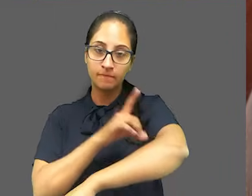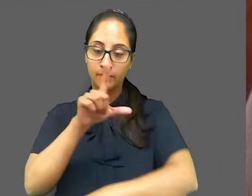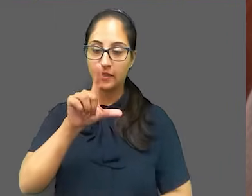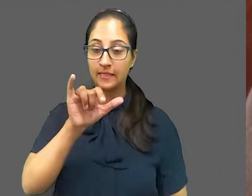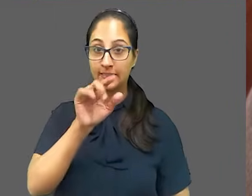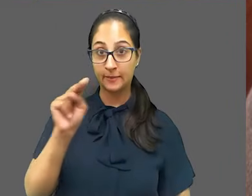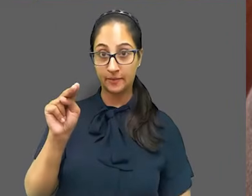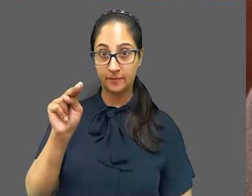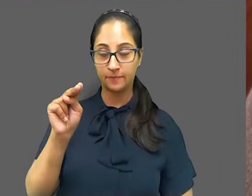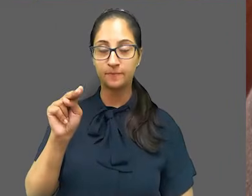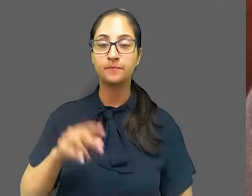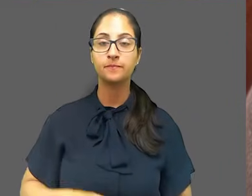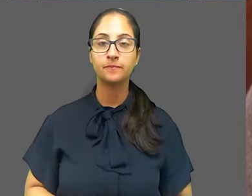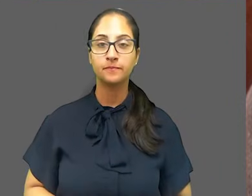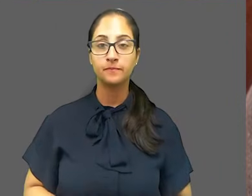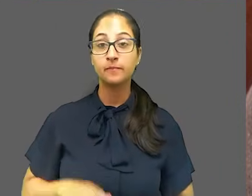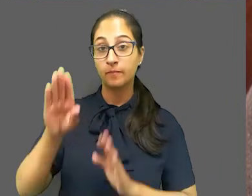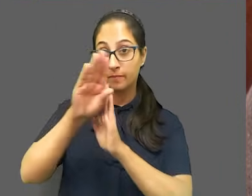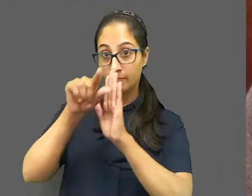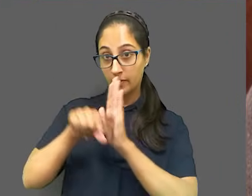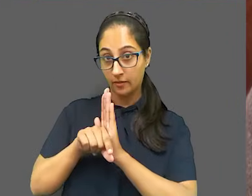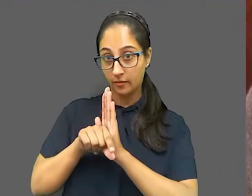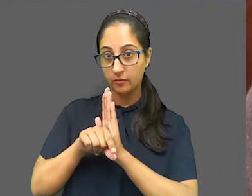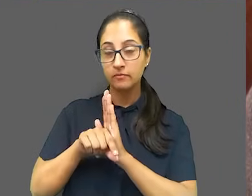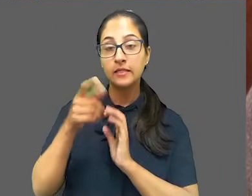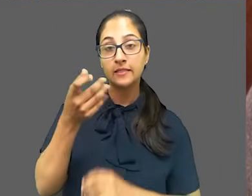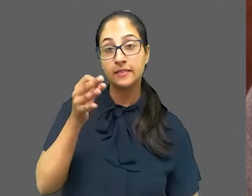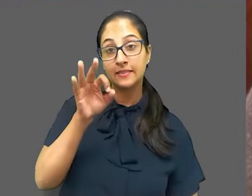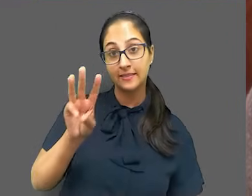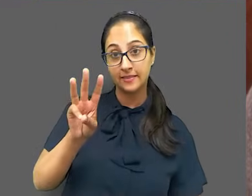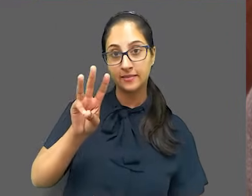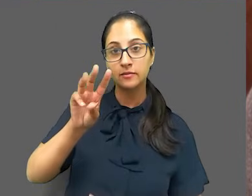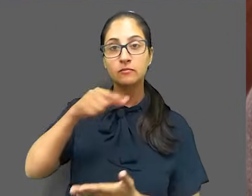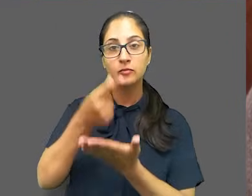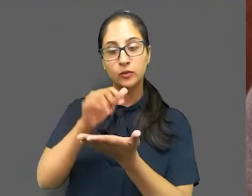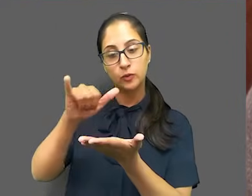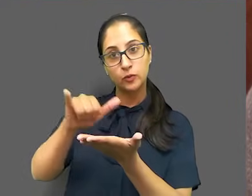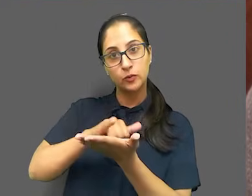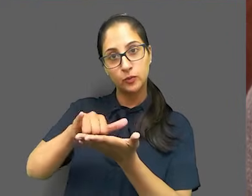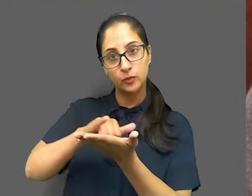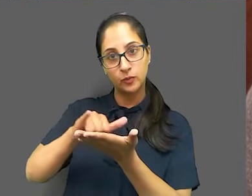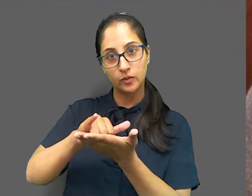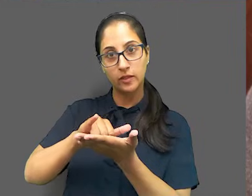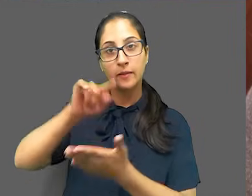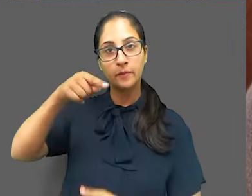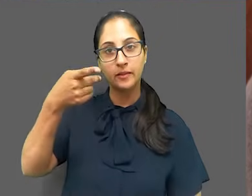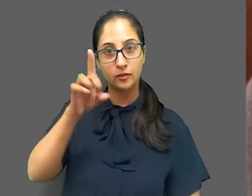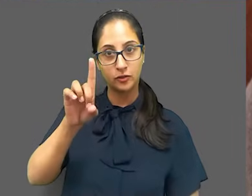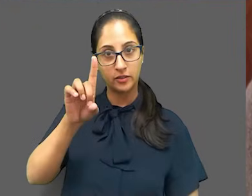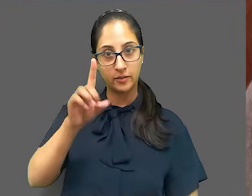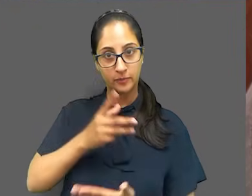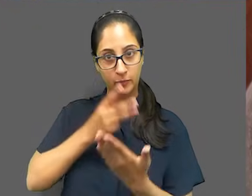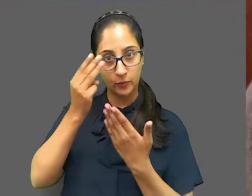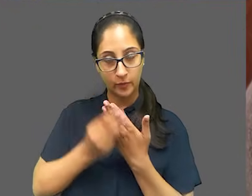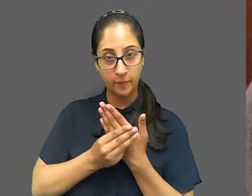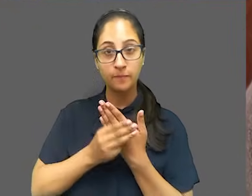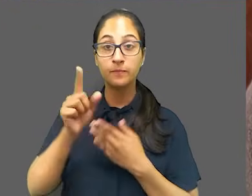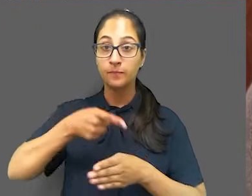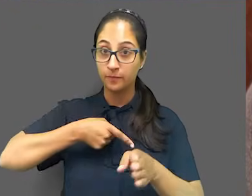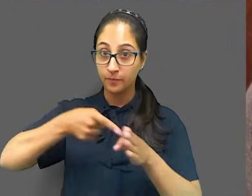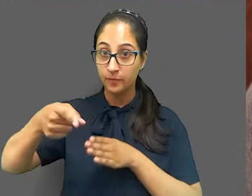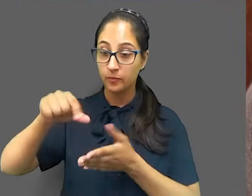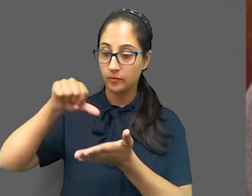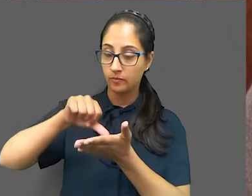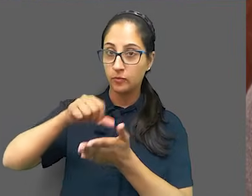Jamal completed her PhD in Near Eastern Languages and Literature from New York University in 1996 and is a specialist in